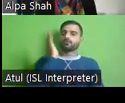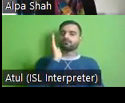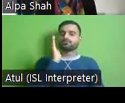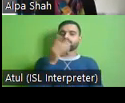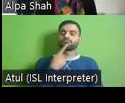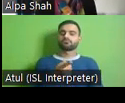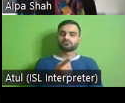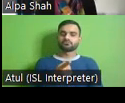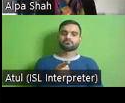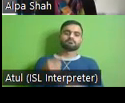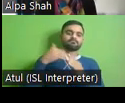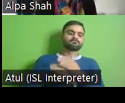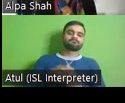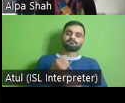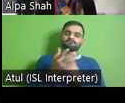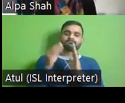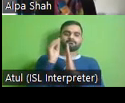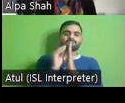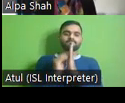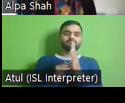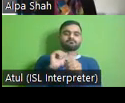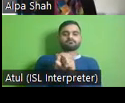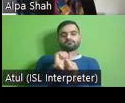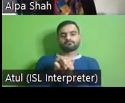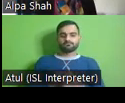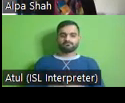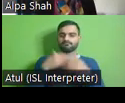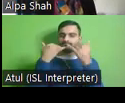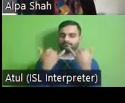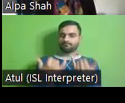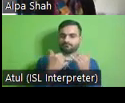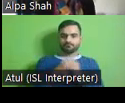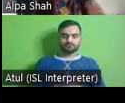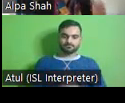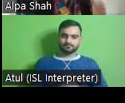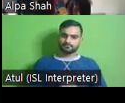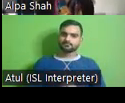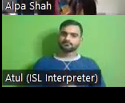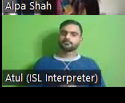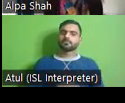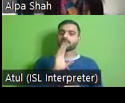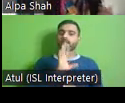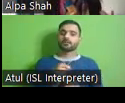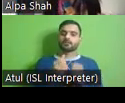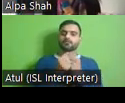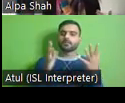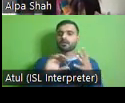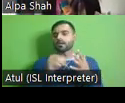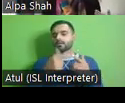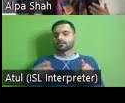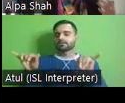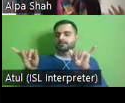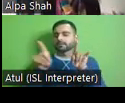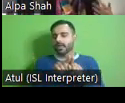out some of the insights of all of this work. Now, of course, there are many